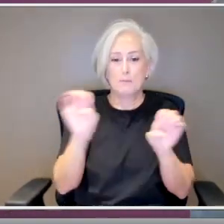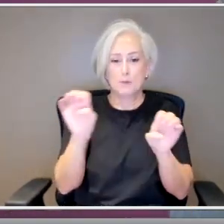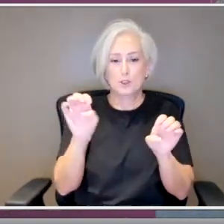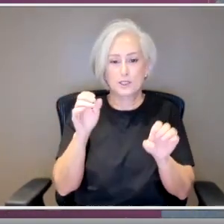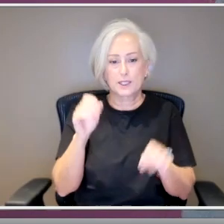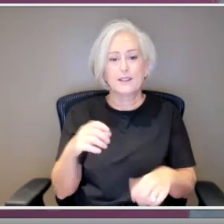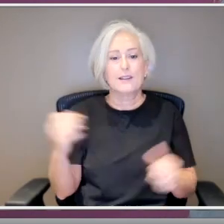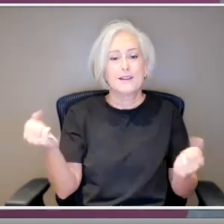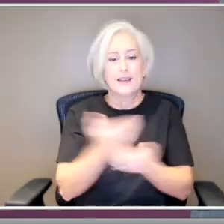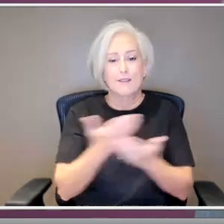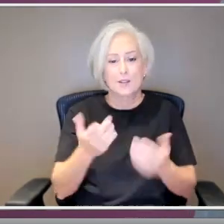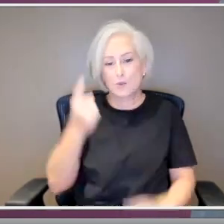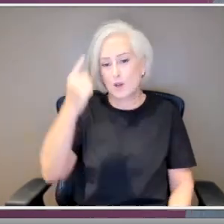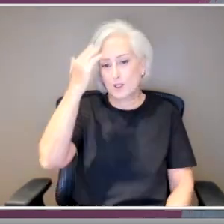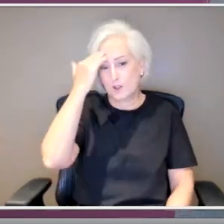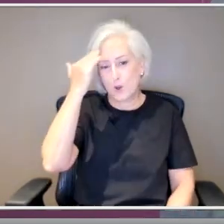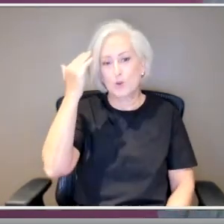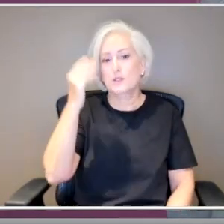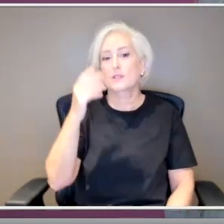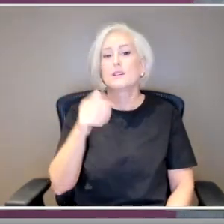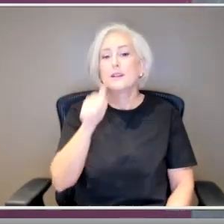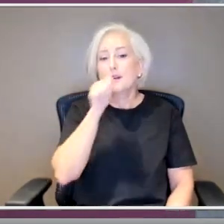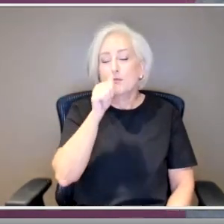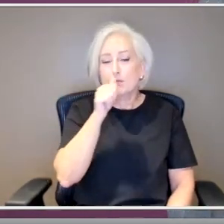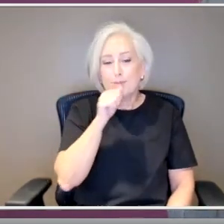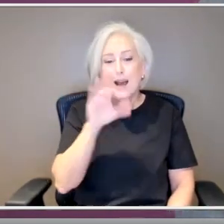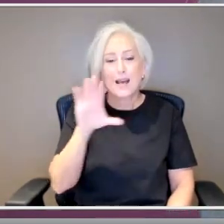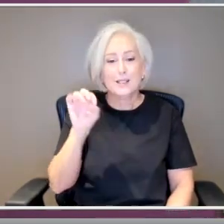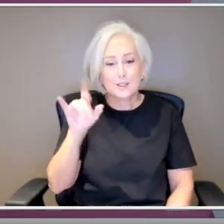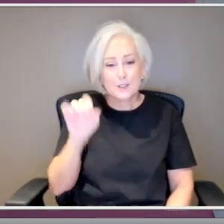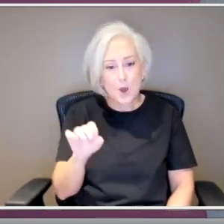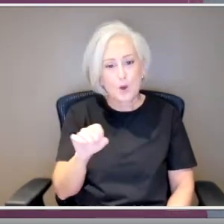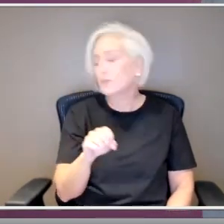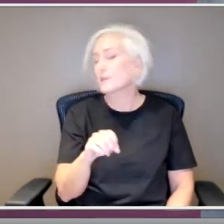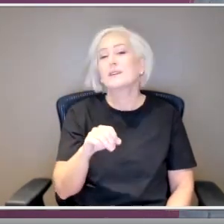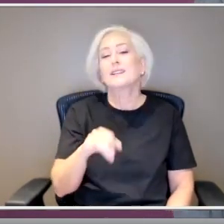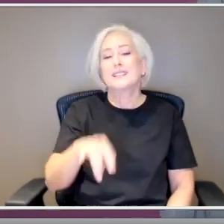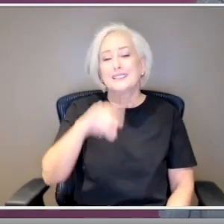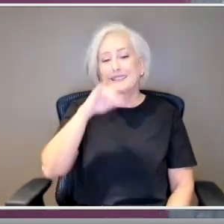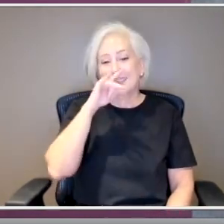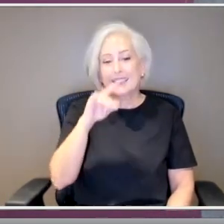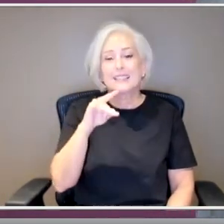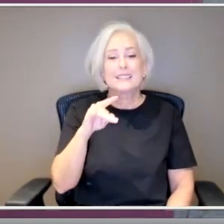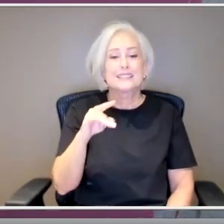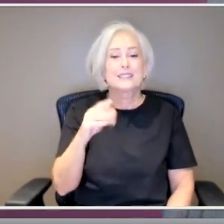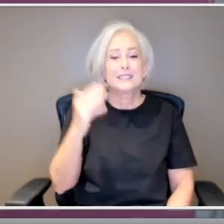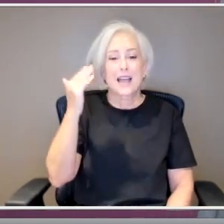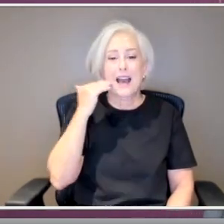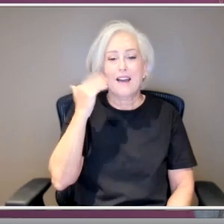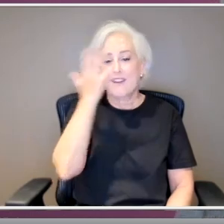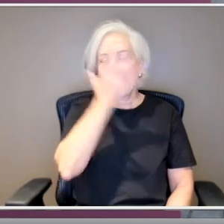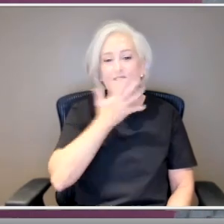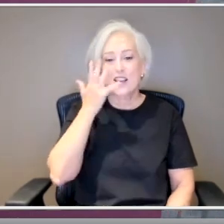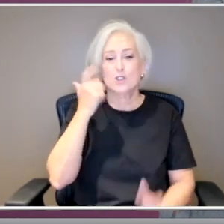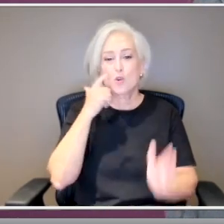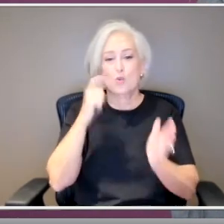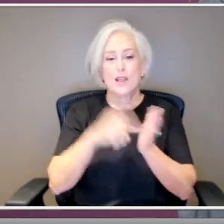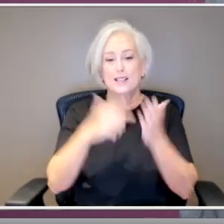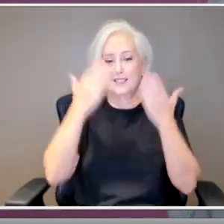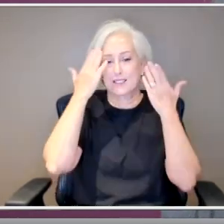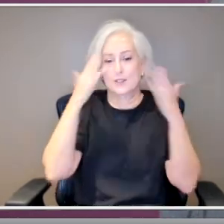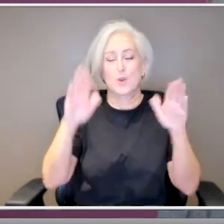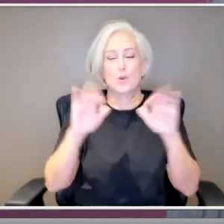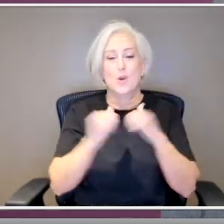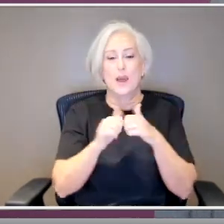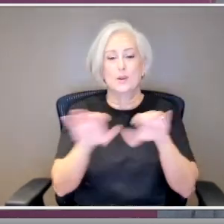passcode, facial recognition, everything. Oh, that's My perfect. youngest kids have facial recognition because they don't know how to do the numbers. So, yeah, I have pictures smart.